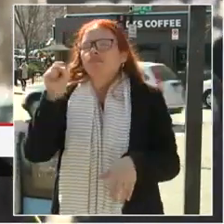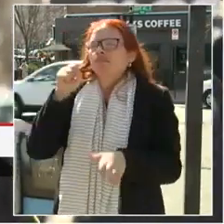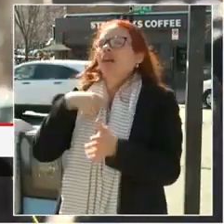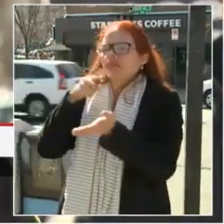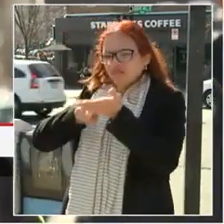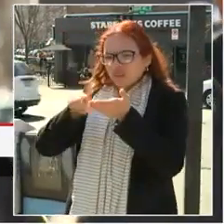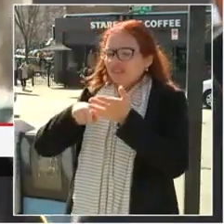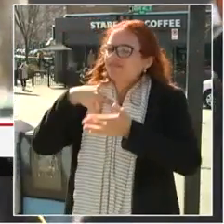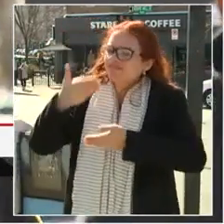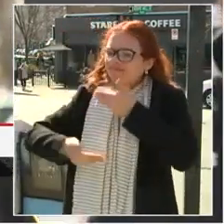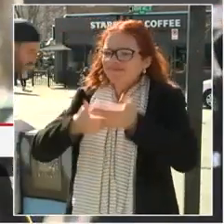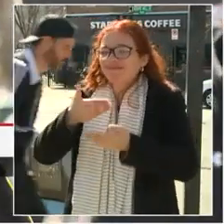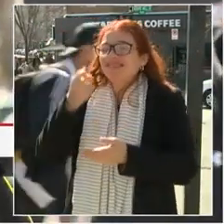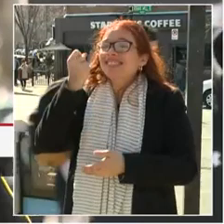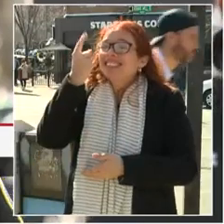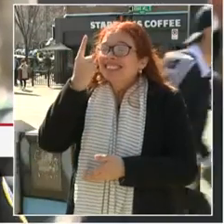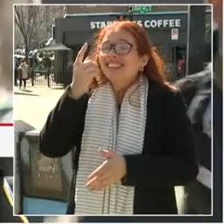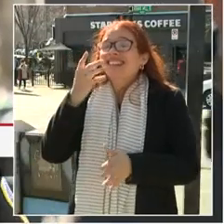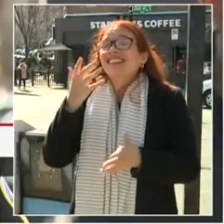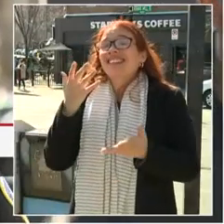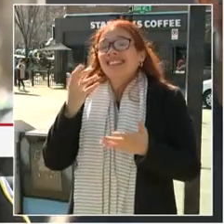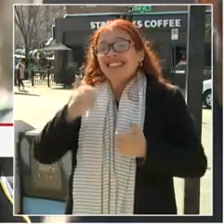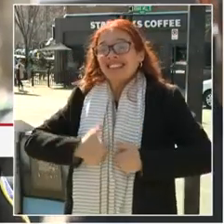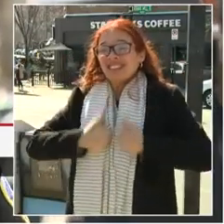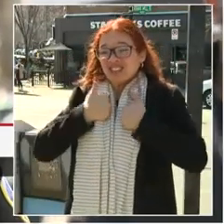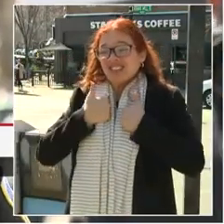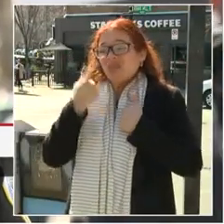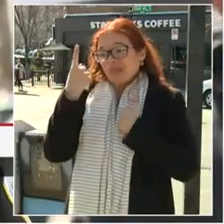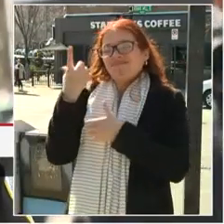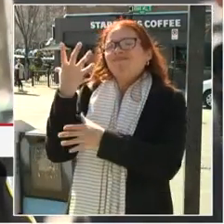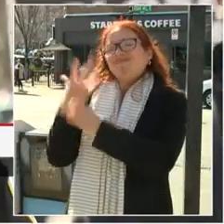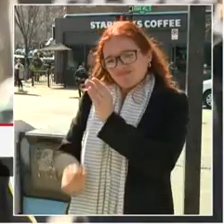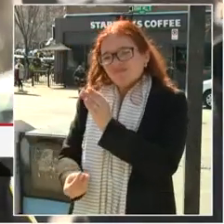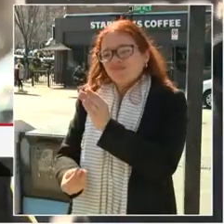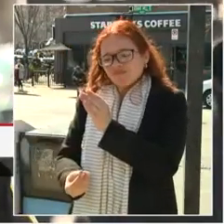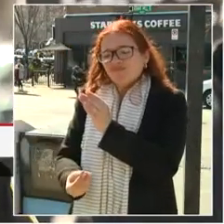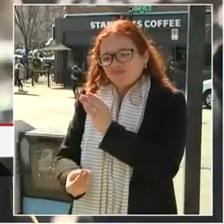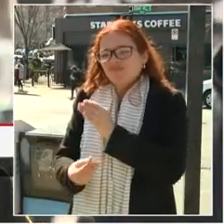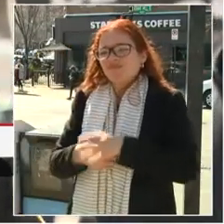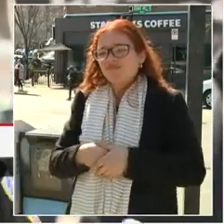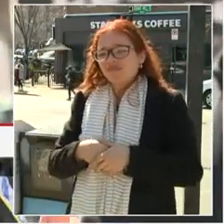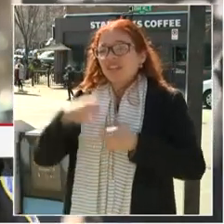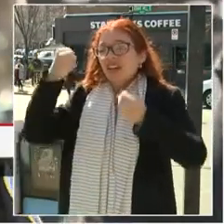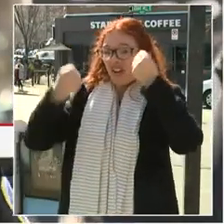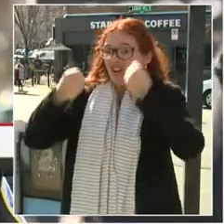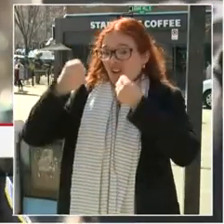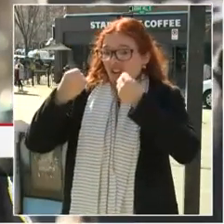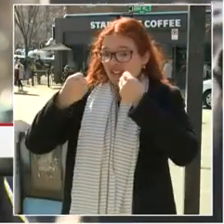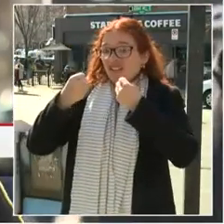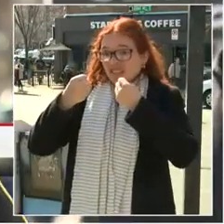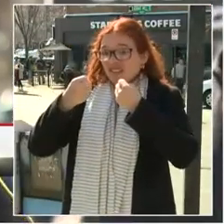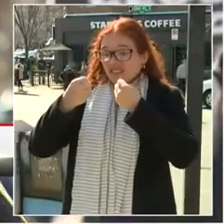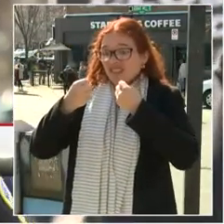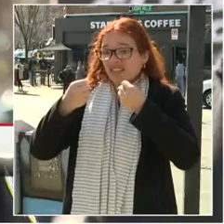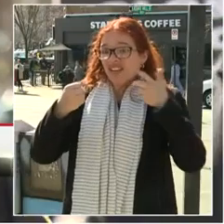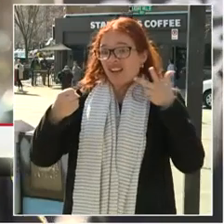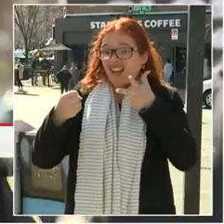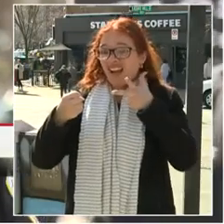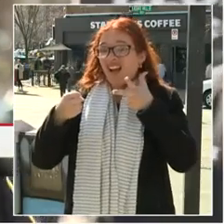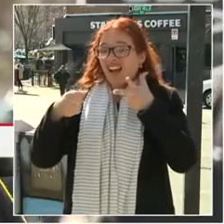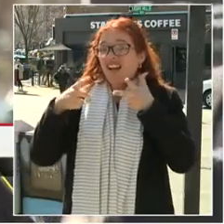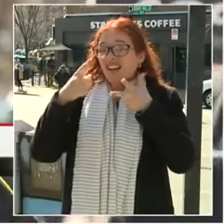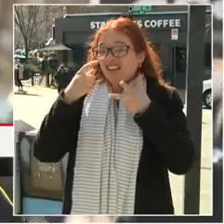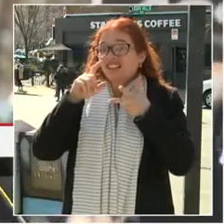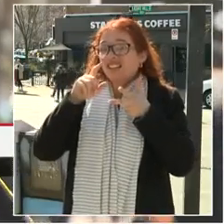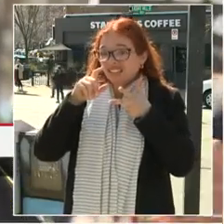know, unfortunately, one life was lost in that case, Mark. The vehicle involved that crossed over the lines was a Tesla.